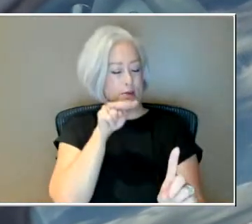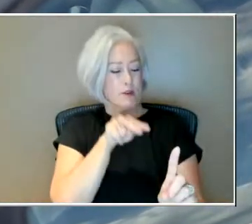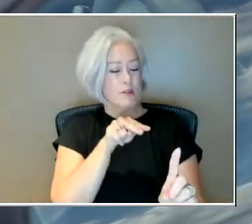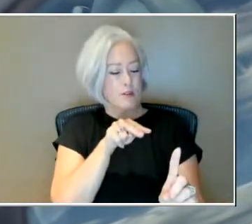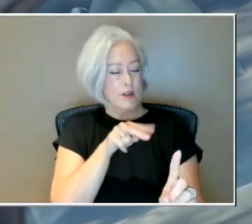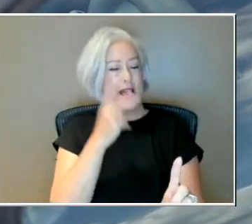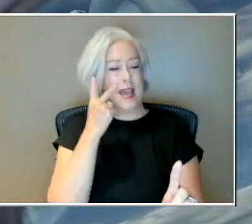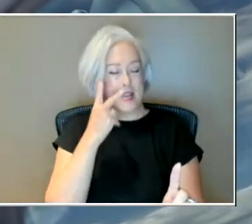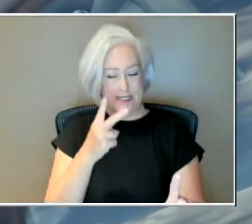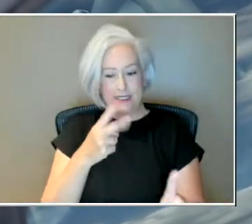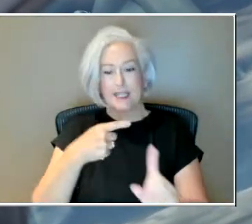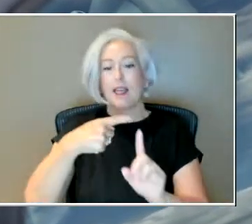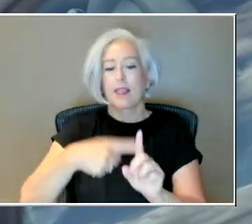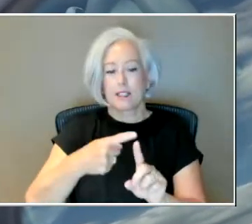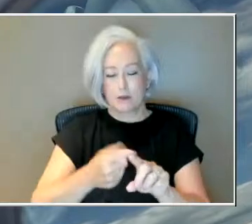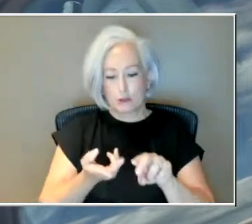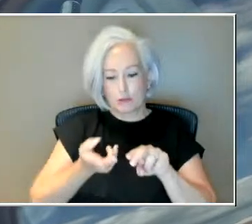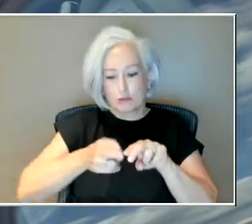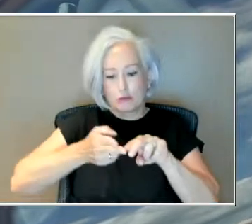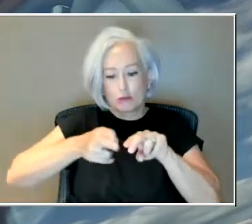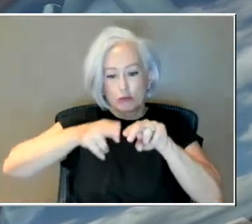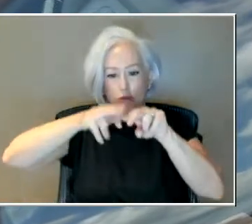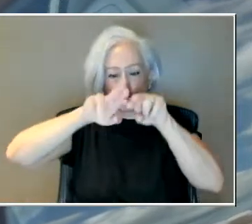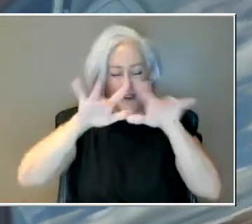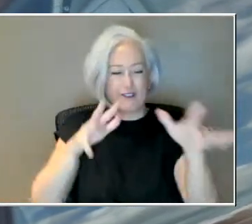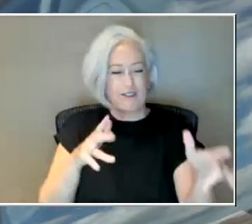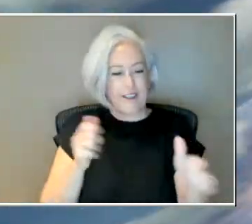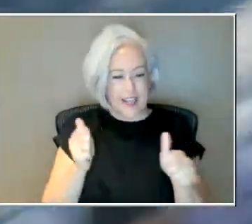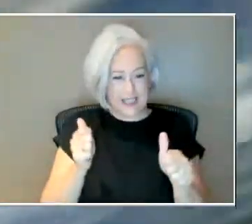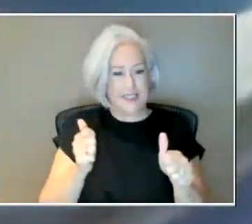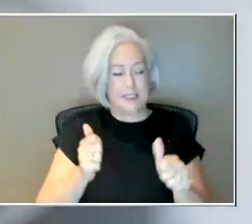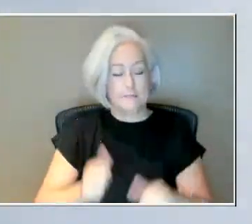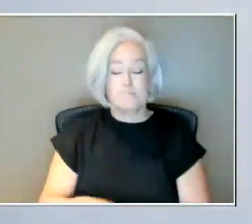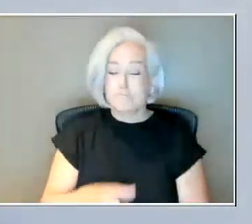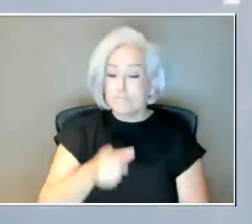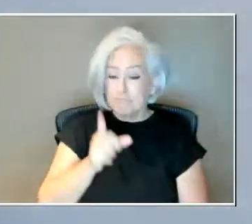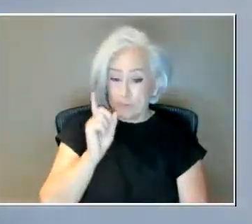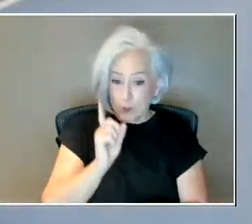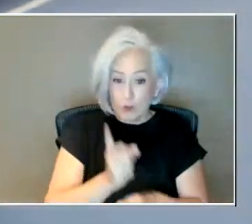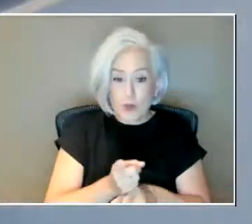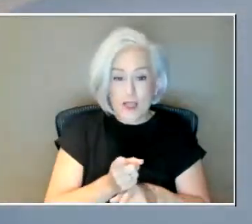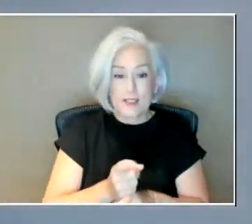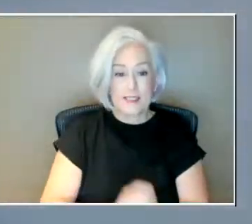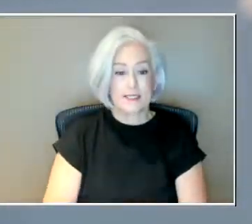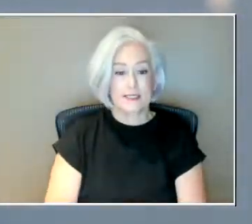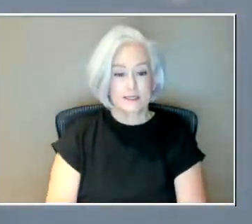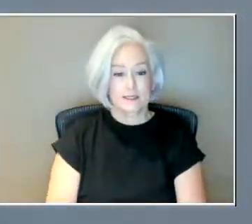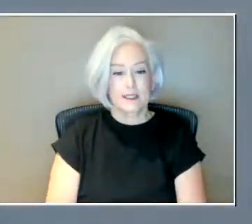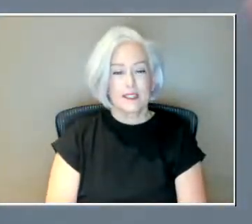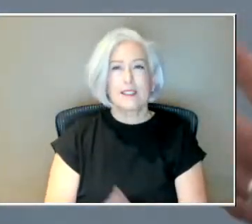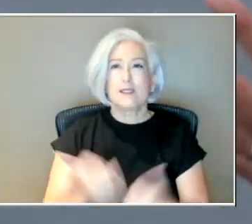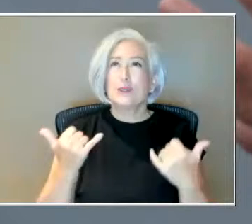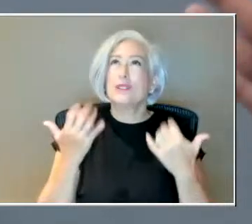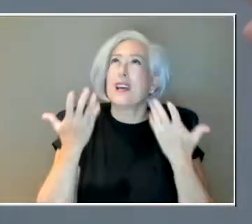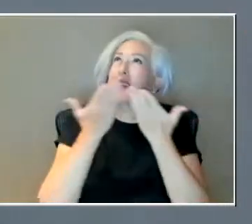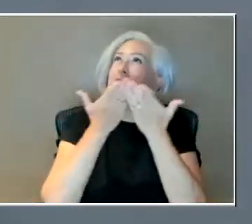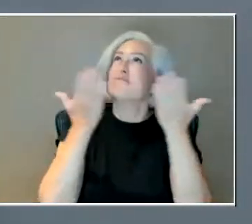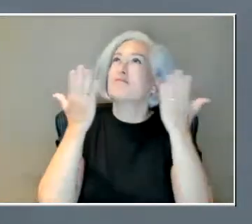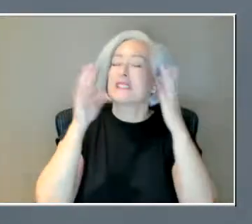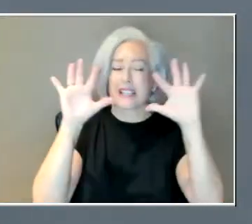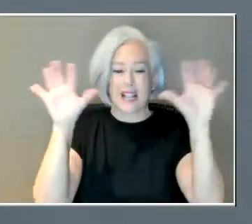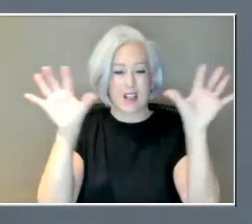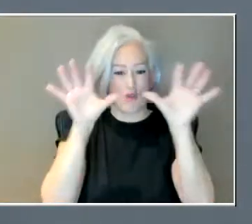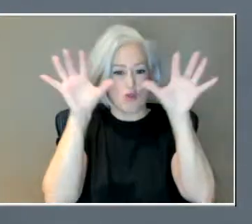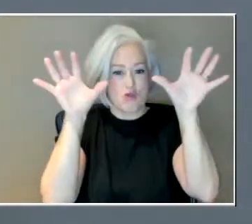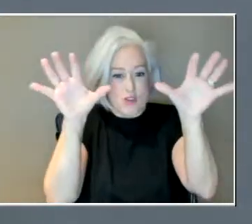up really pretty fast. Yeah, and you're exactly right. You know, even though it's an overcast kind of day, with this being a